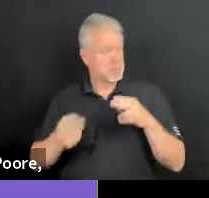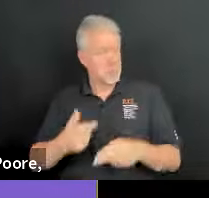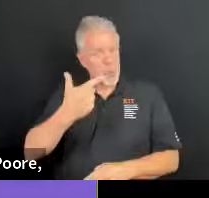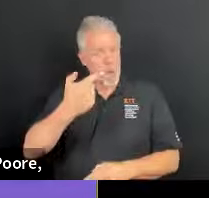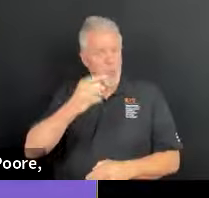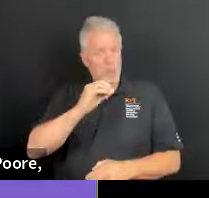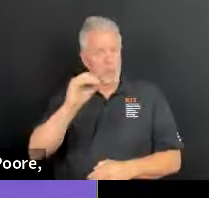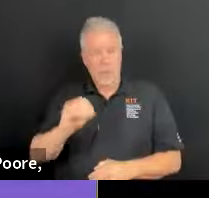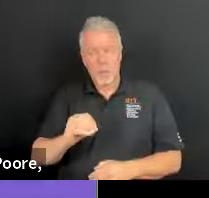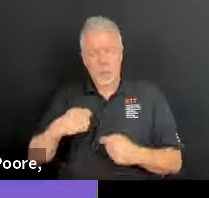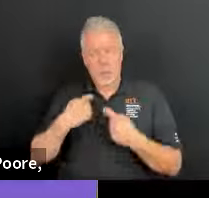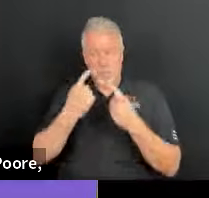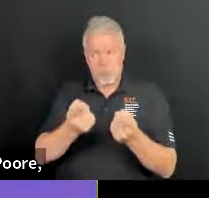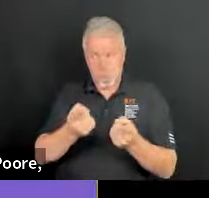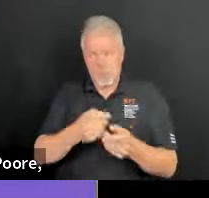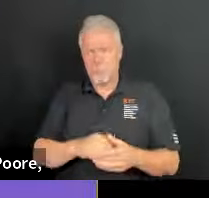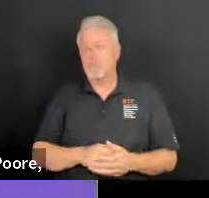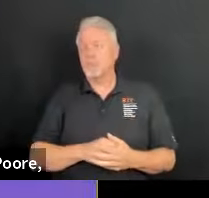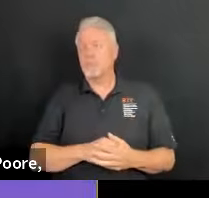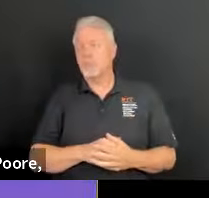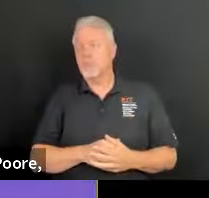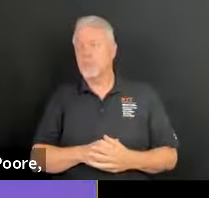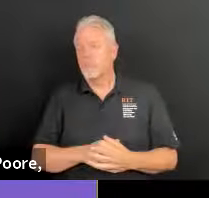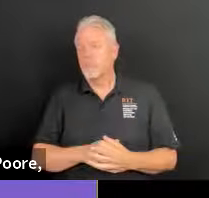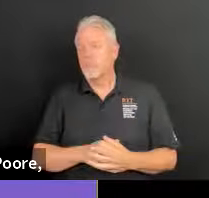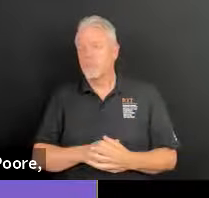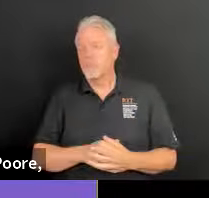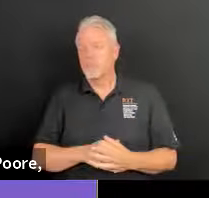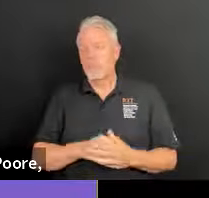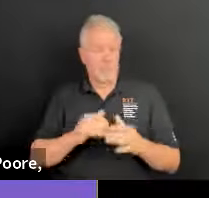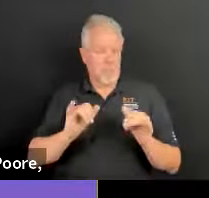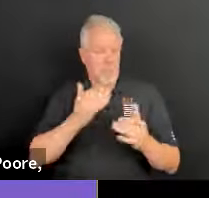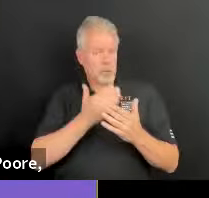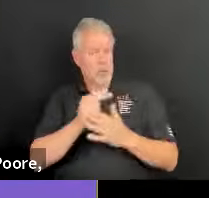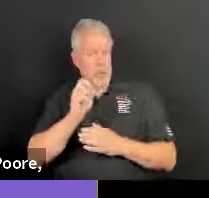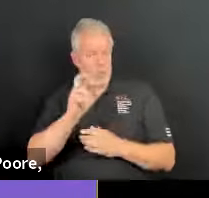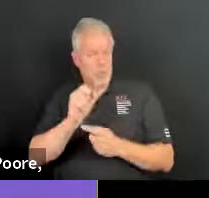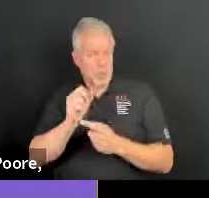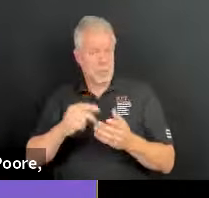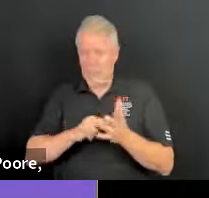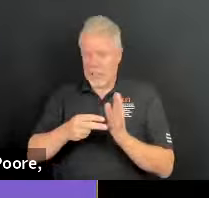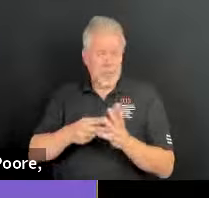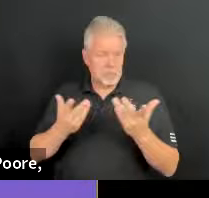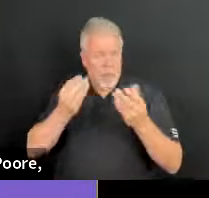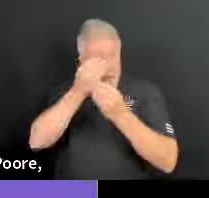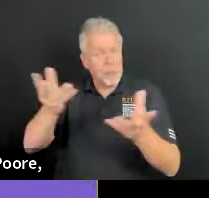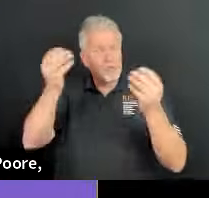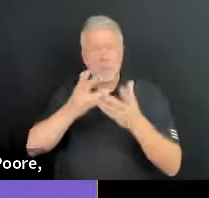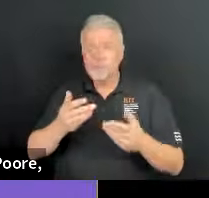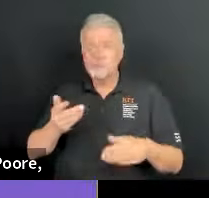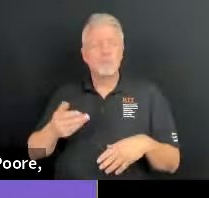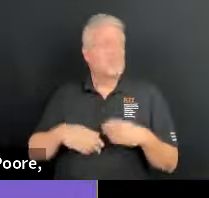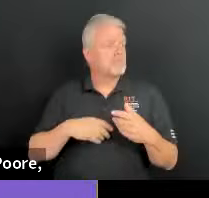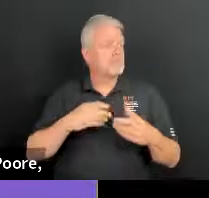29% currently. So we do have a 21% decrease that we've seen over the past years, which is good